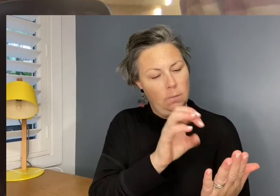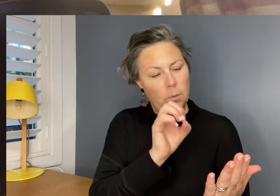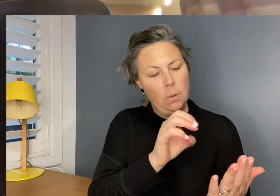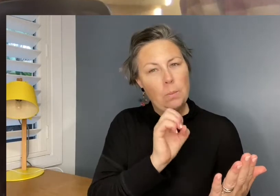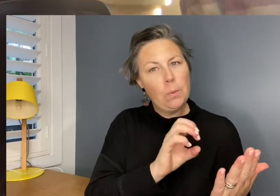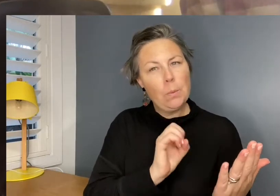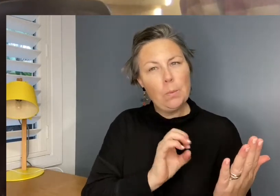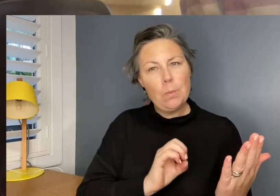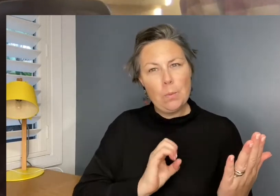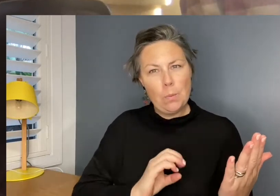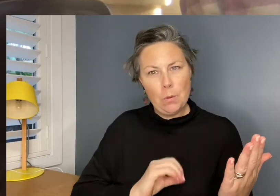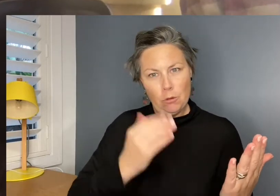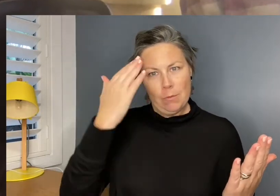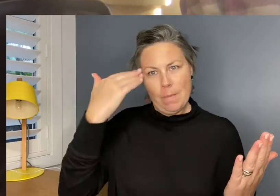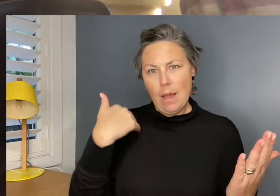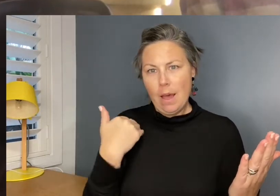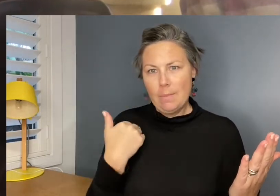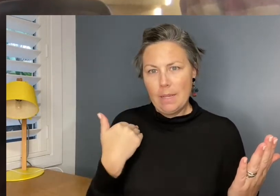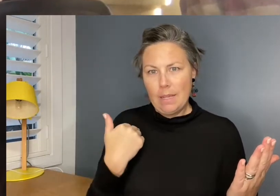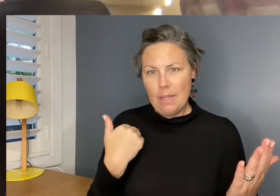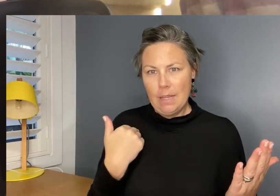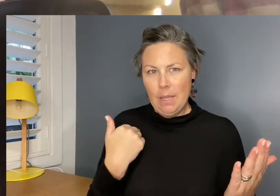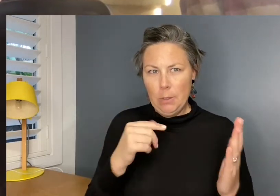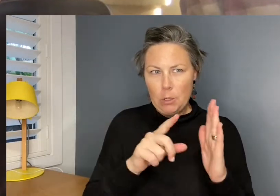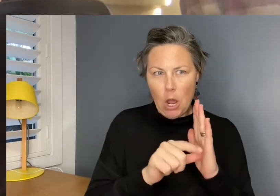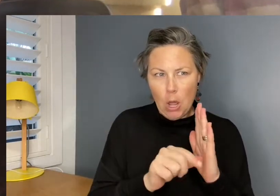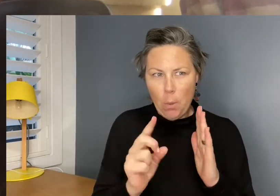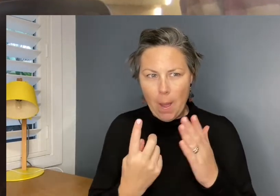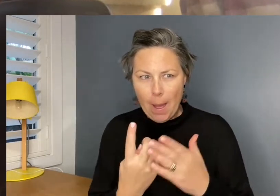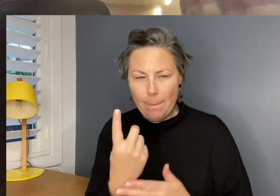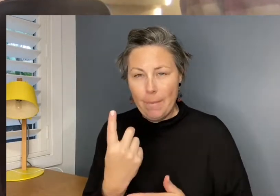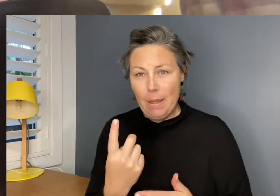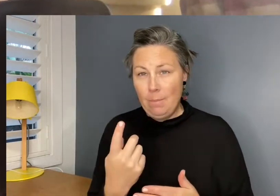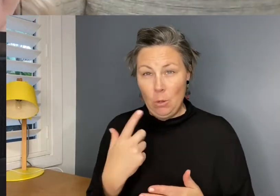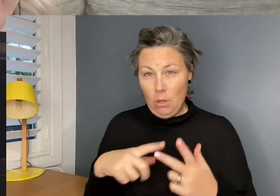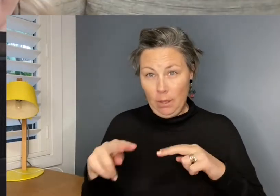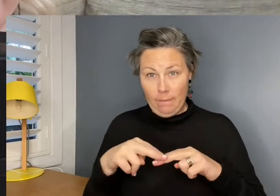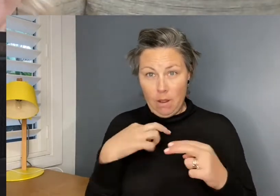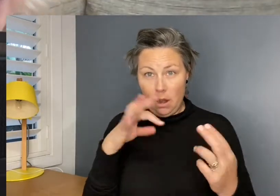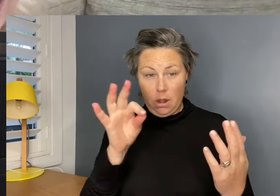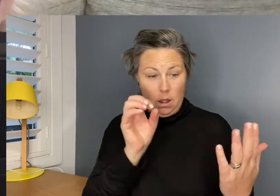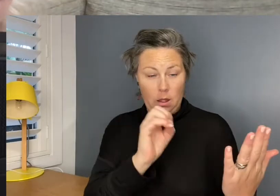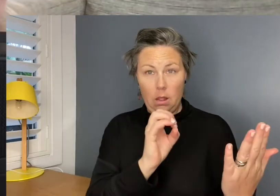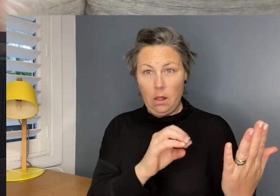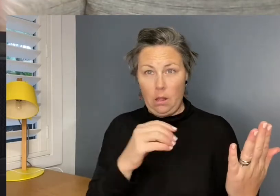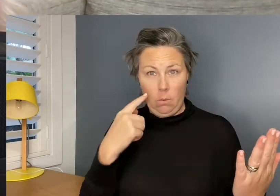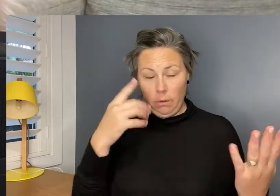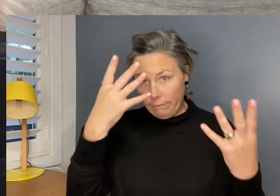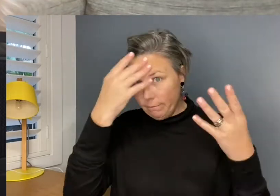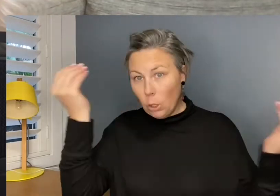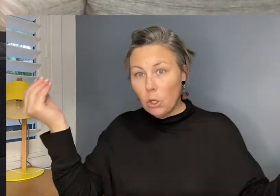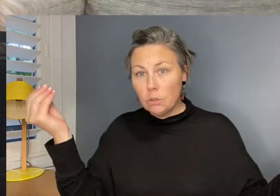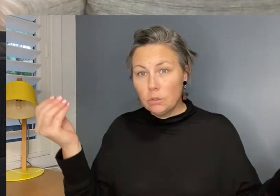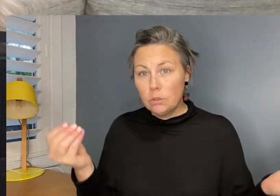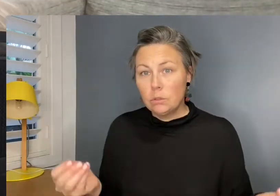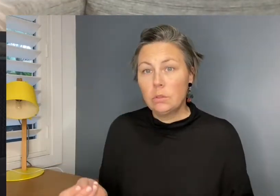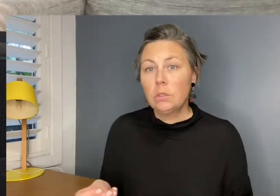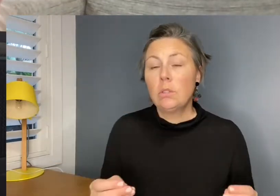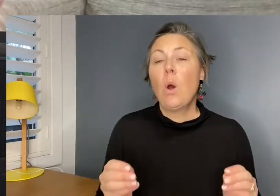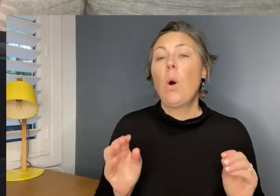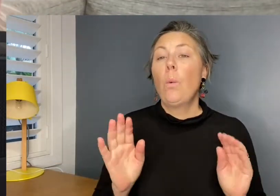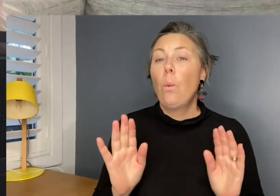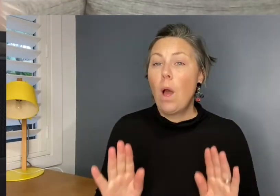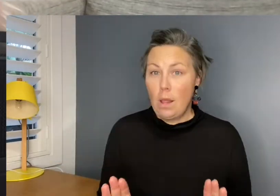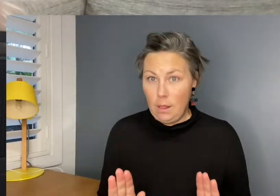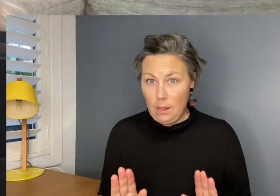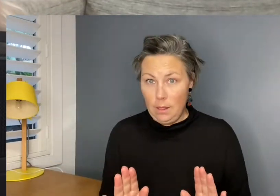times of when things happened and what's happened because who can remember those details? Well, okay. How about while you're getting up